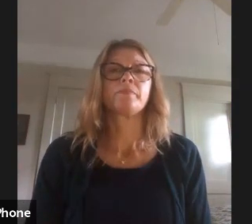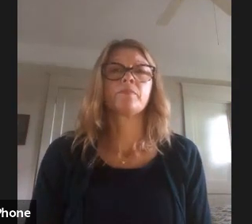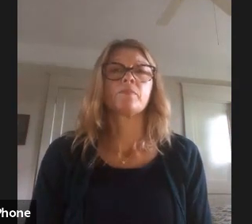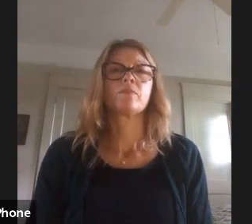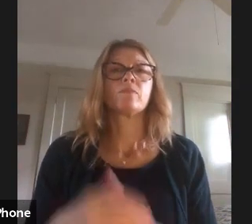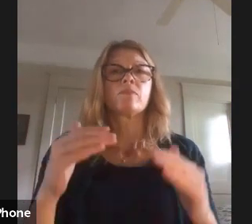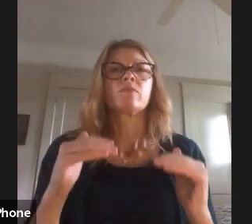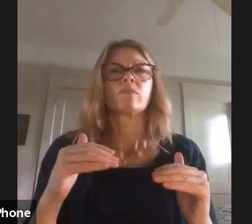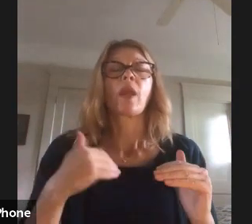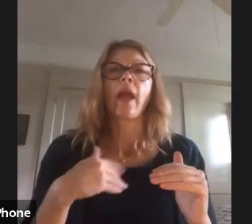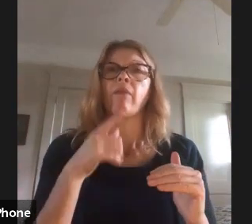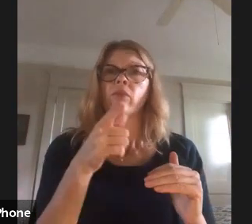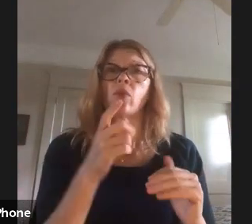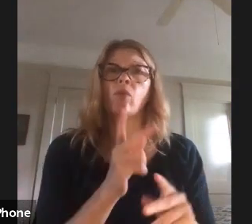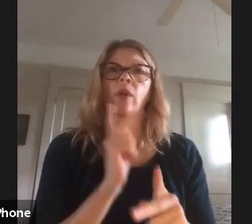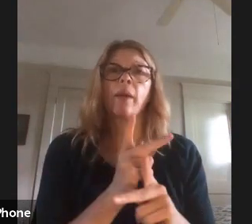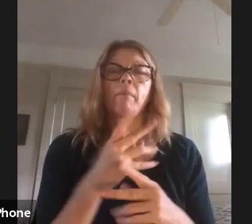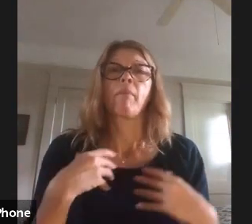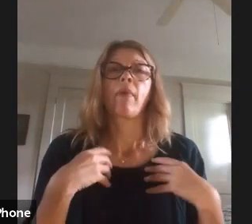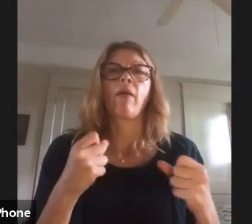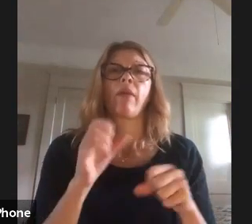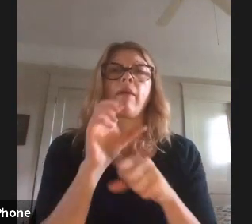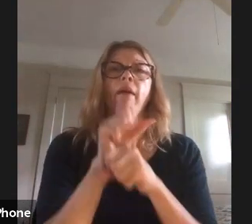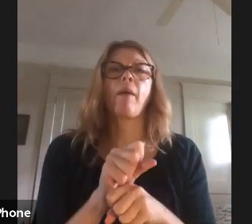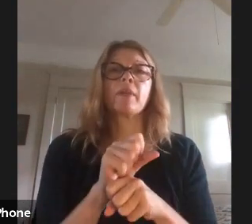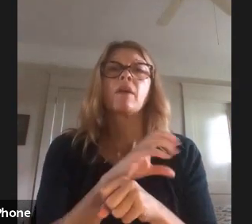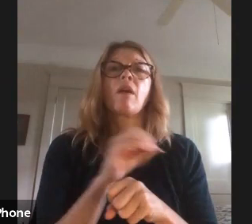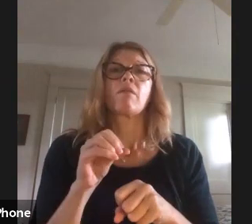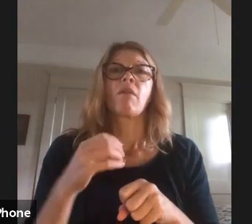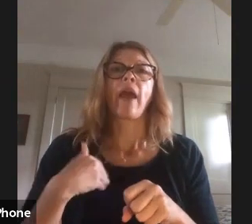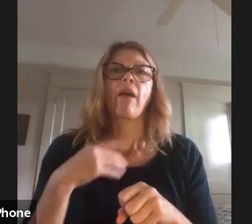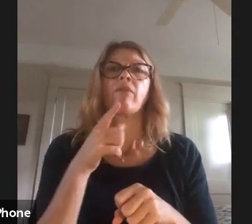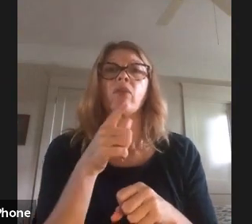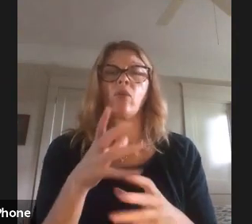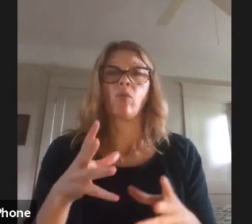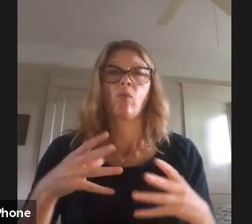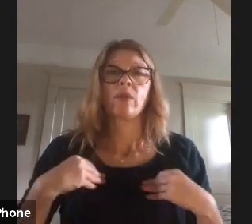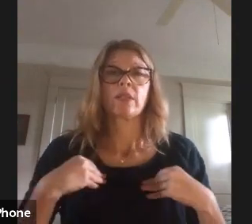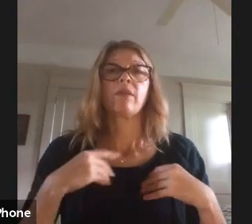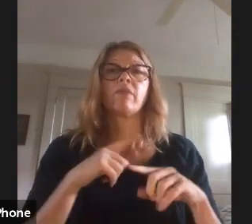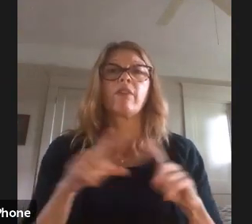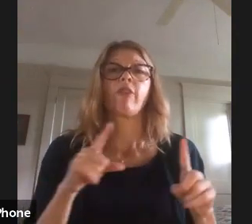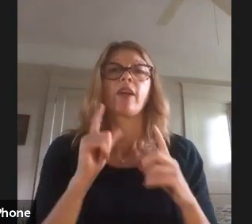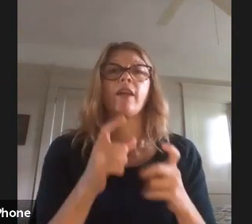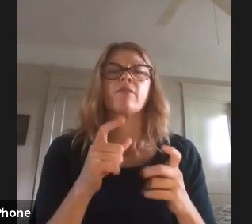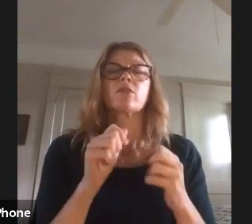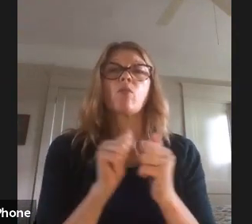Have you maintained healthy habits and received God's gifts with gratitude?